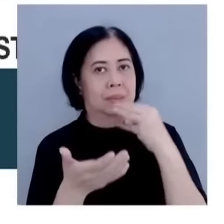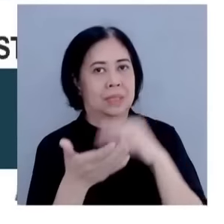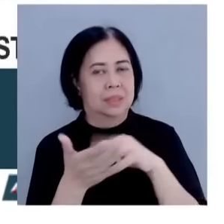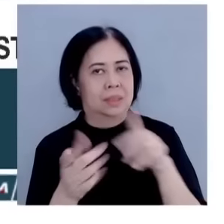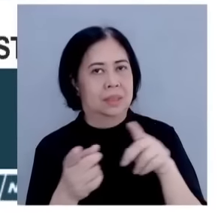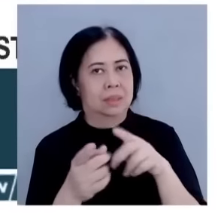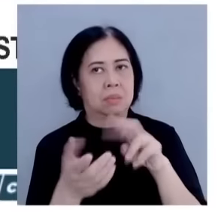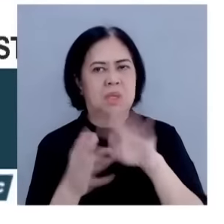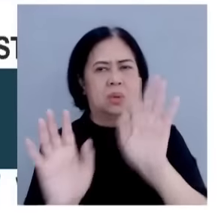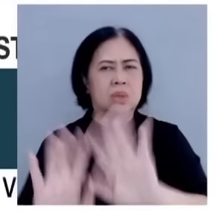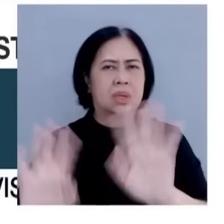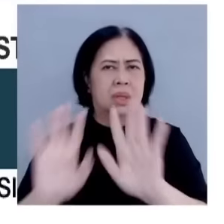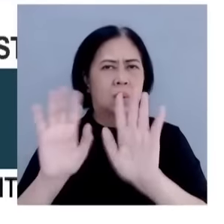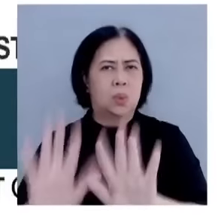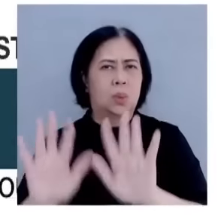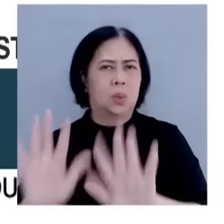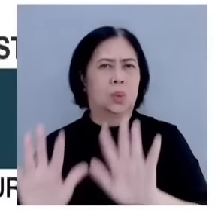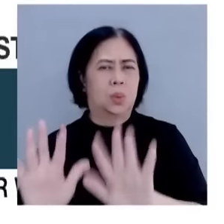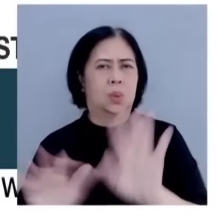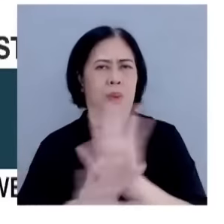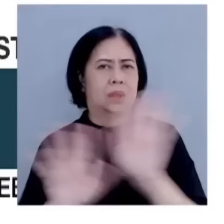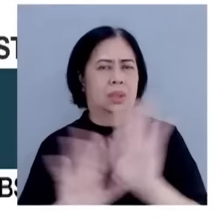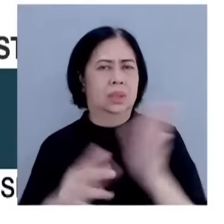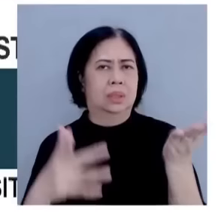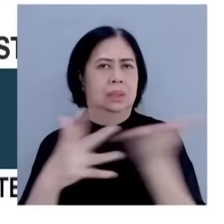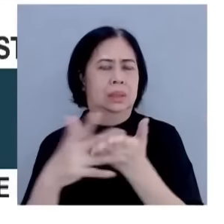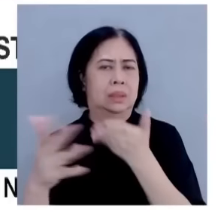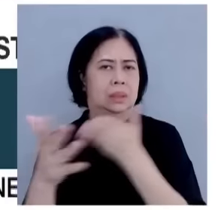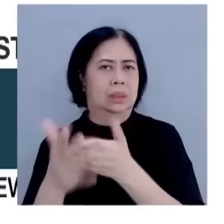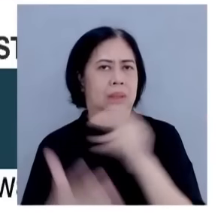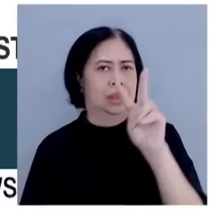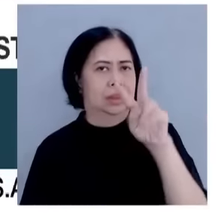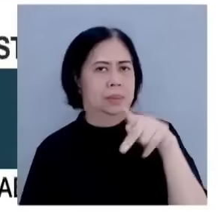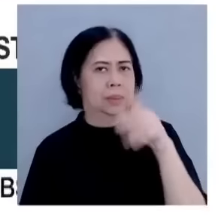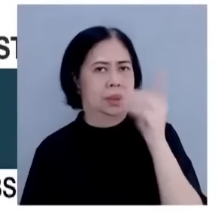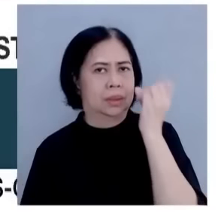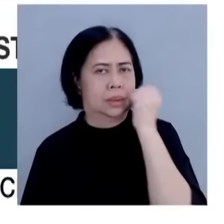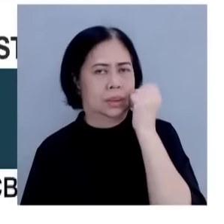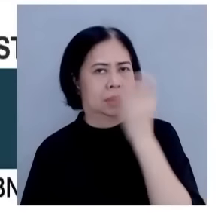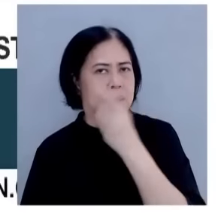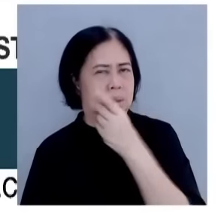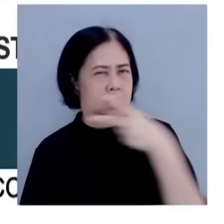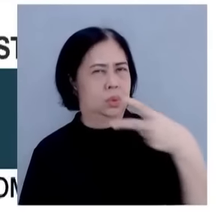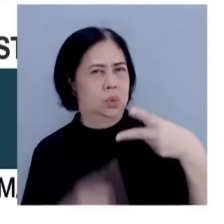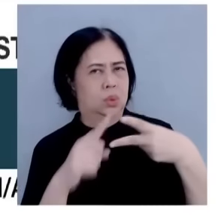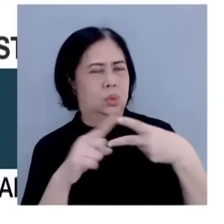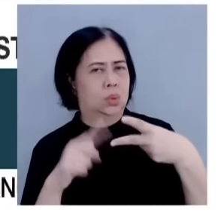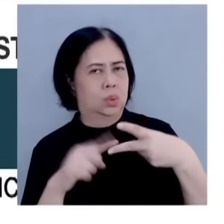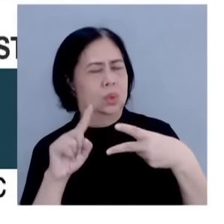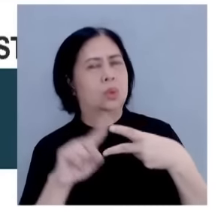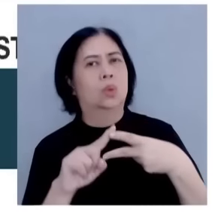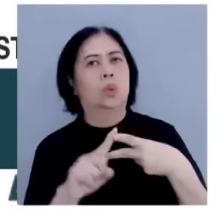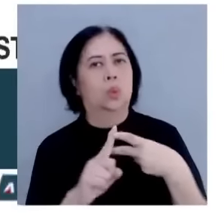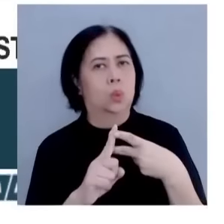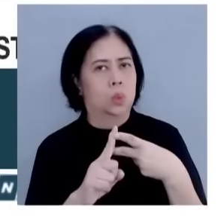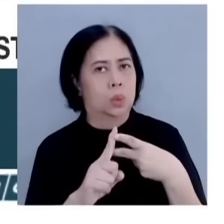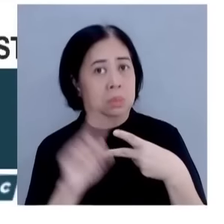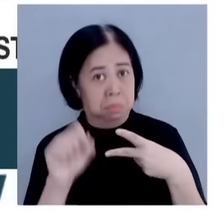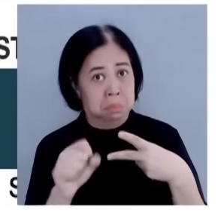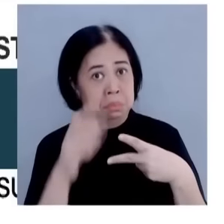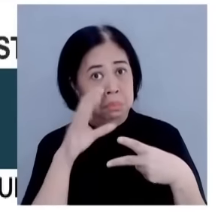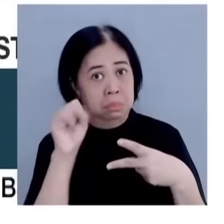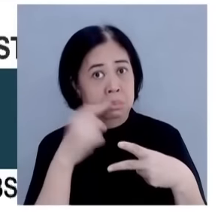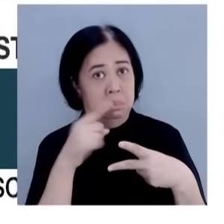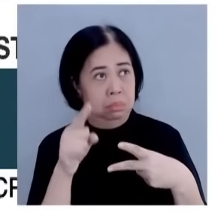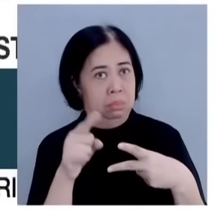discouraging lawmakers to file impeachment raps against the vice president, two things there. Number one, can the president actually do